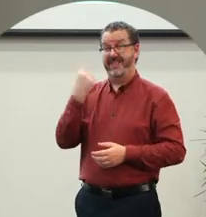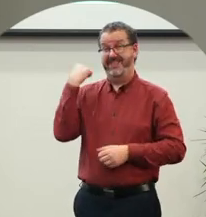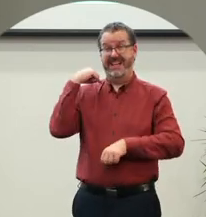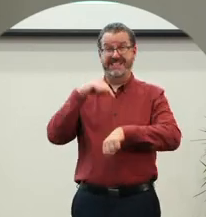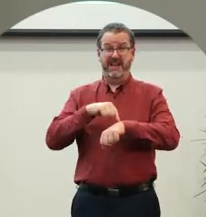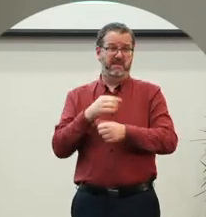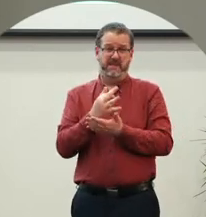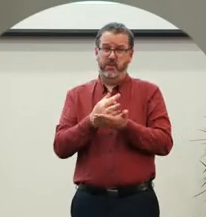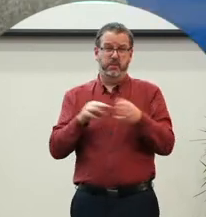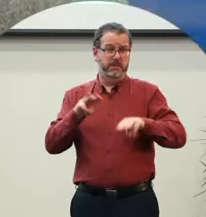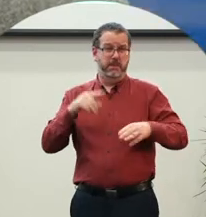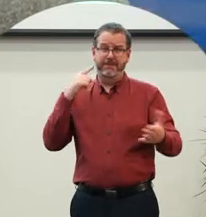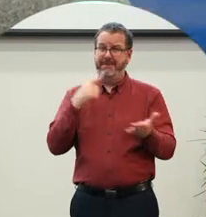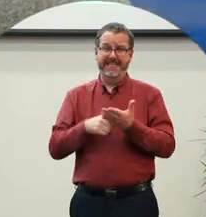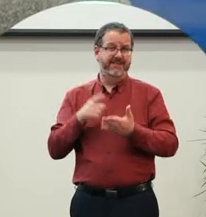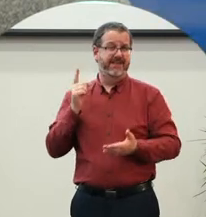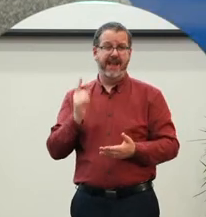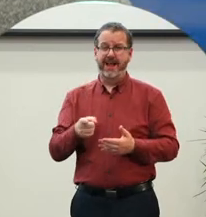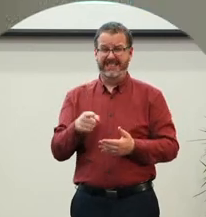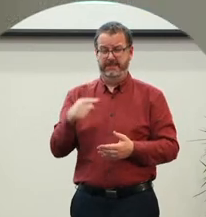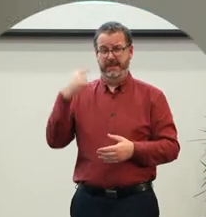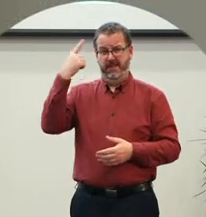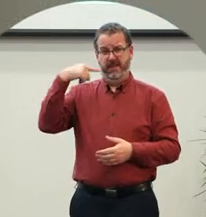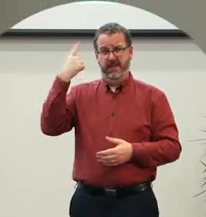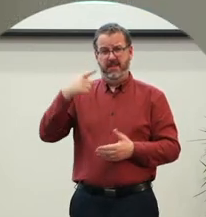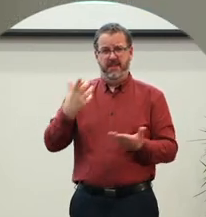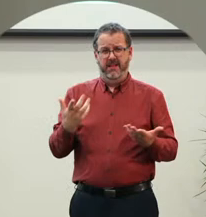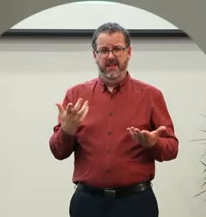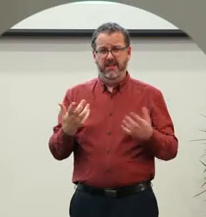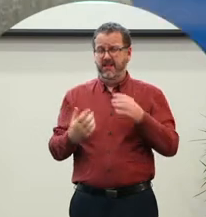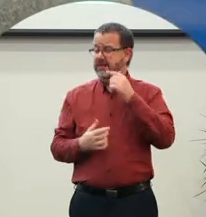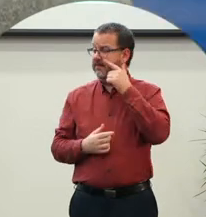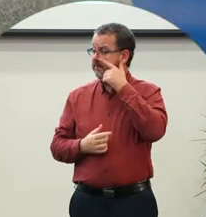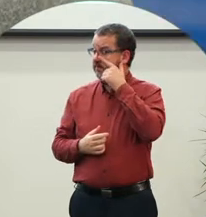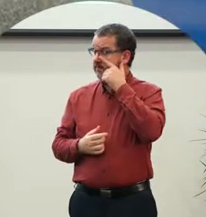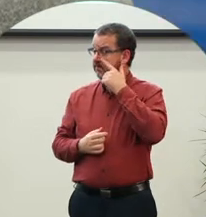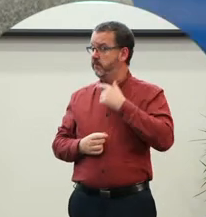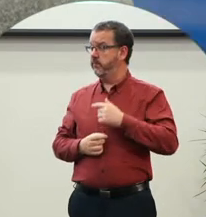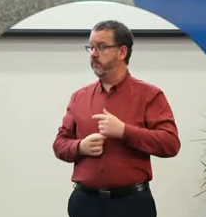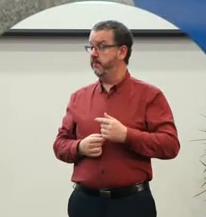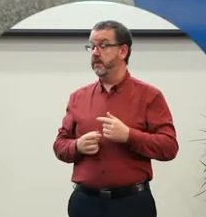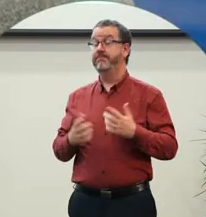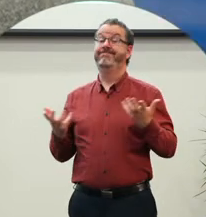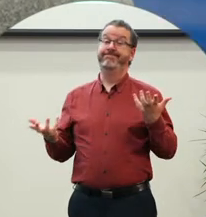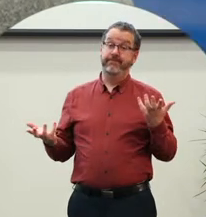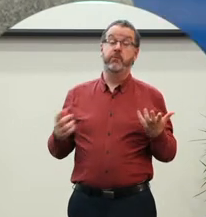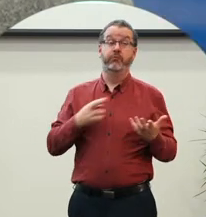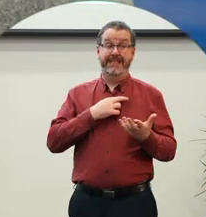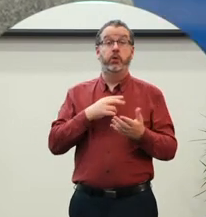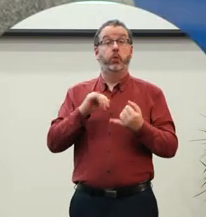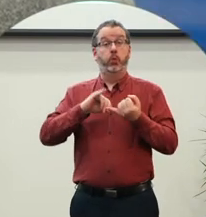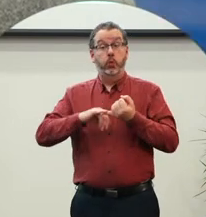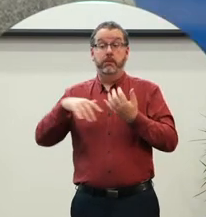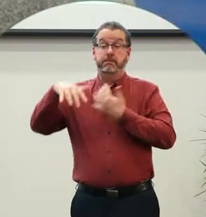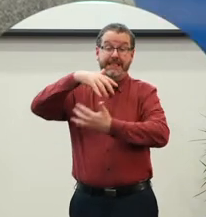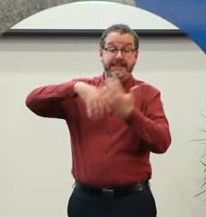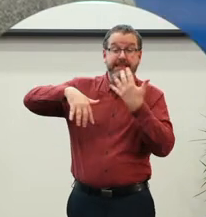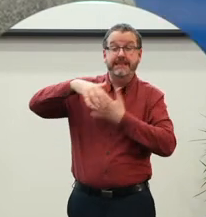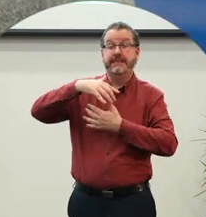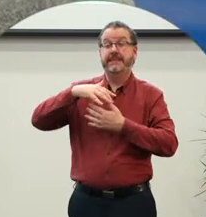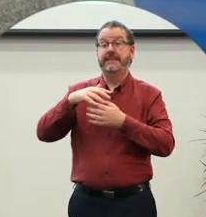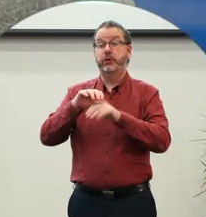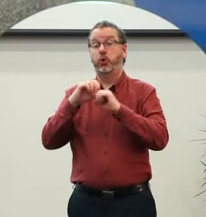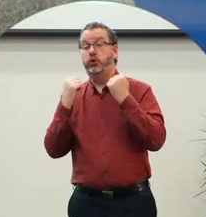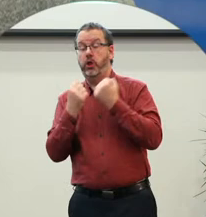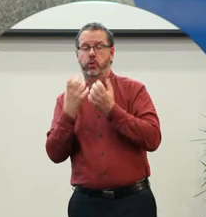Yeah, yeah. It was kind of off the wall thinking. We see they were mixing in very radical circles. They